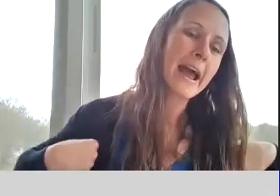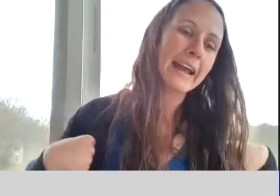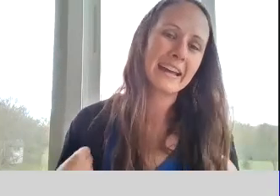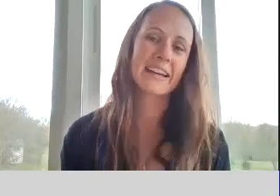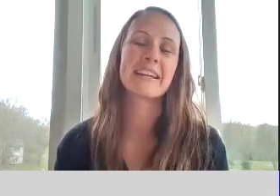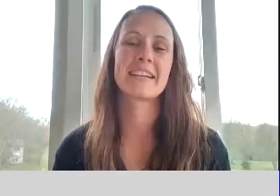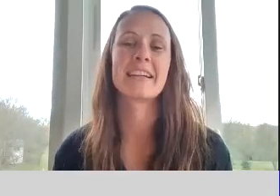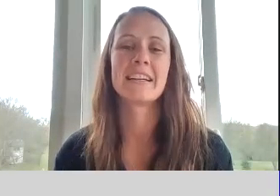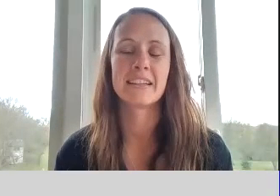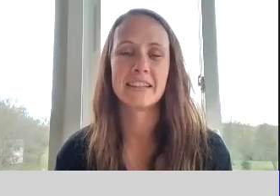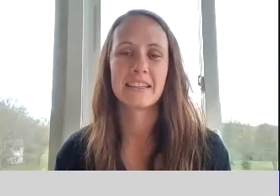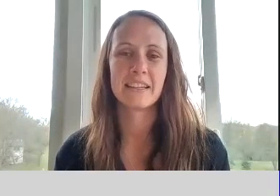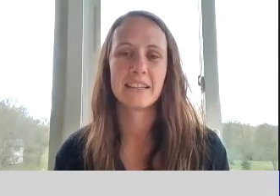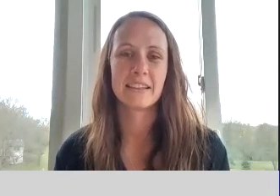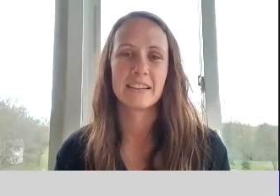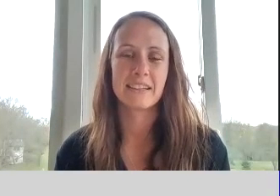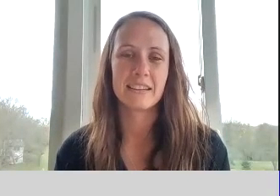quack, quack.